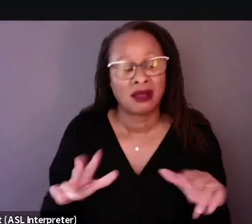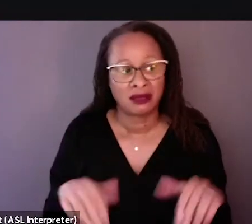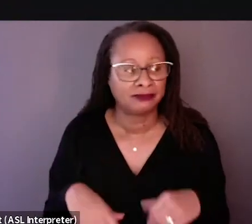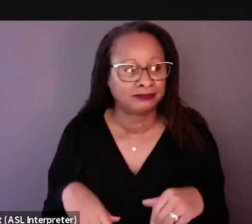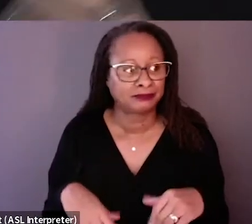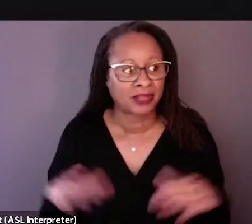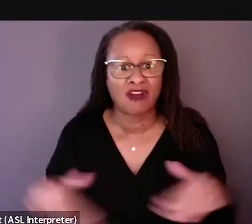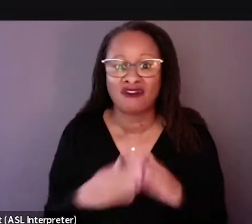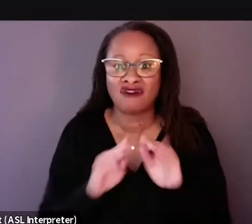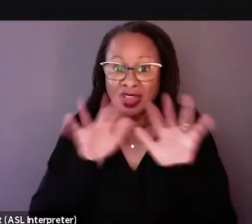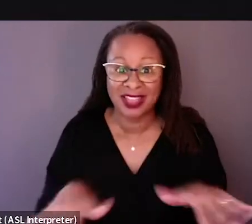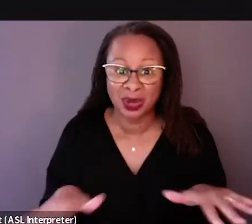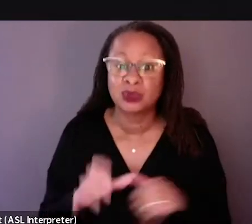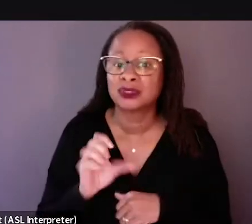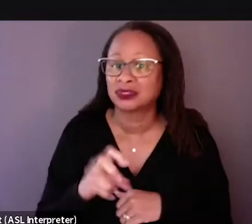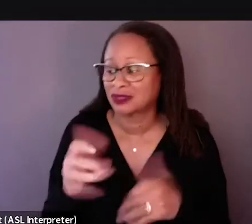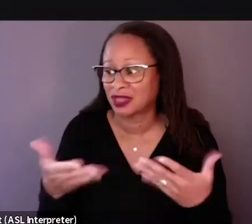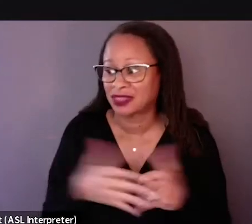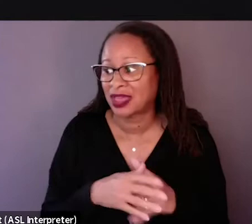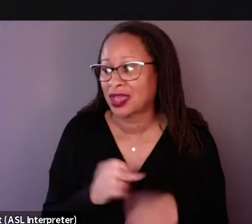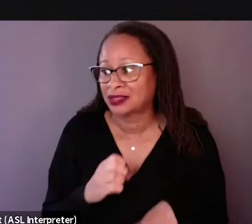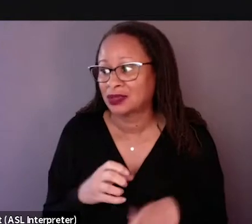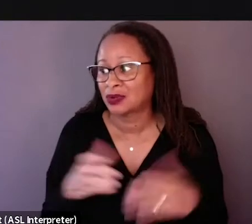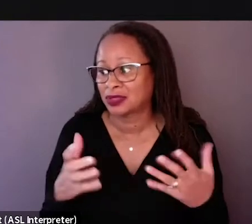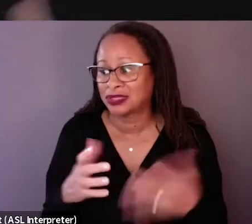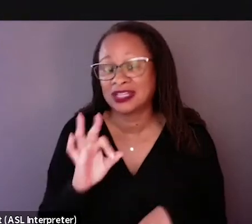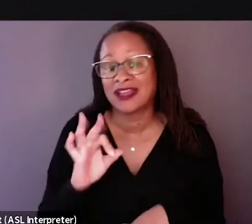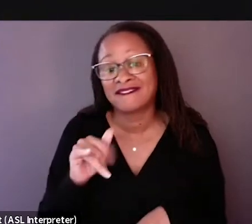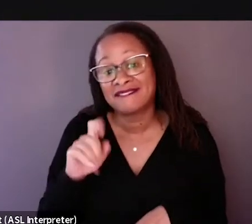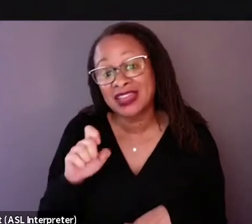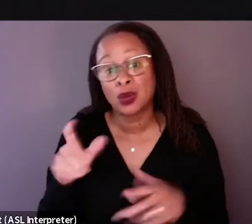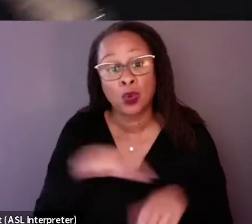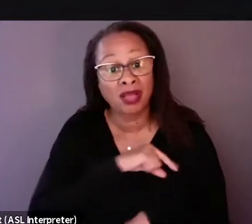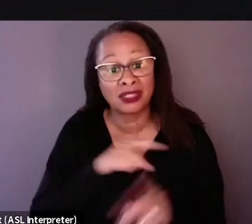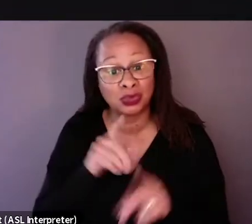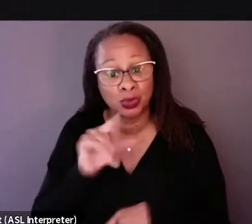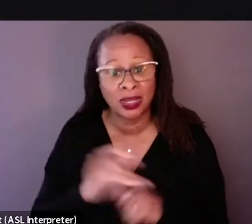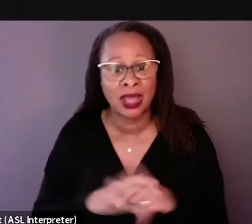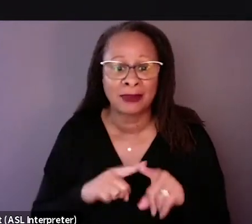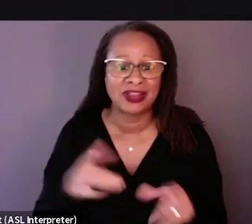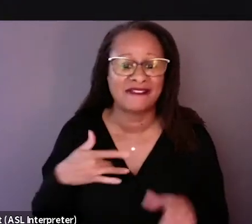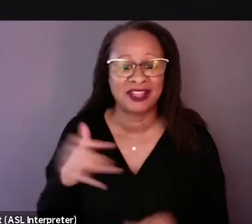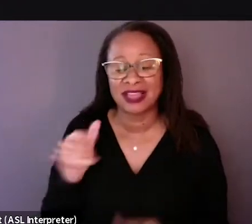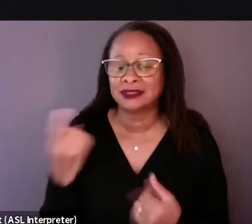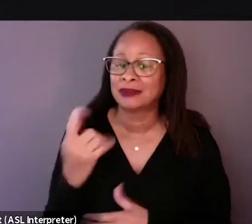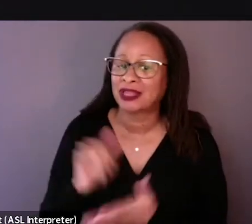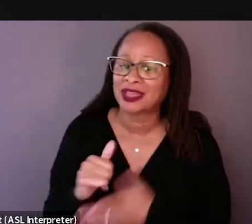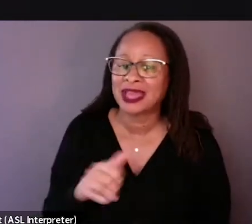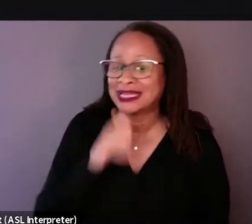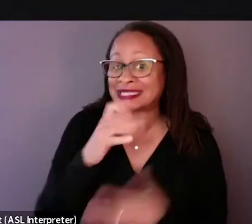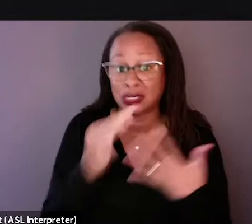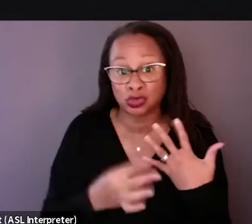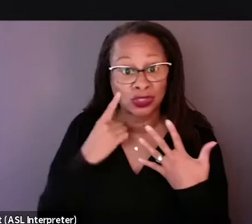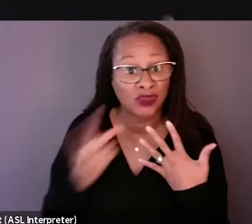earth. So in that way, it's almost like there's a fated quality to that. But I feel like it was something that was not a choice for